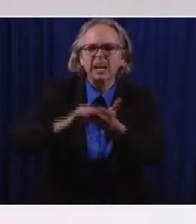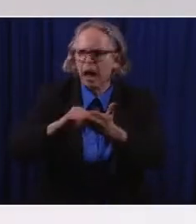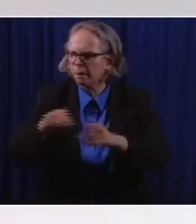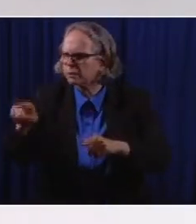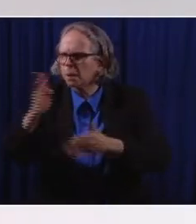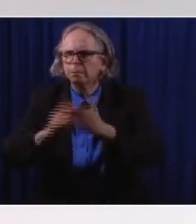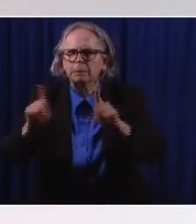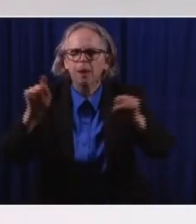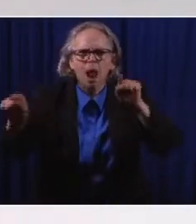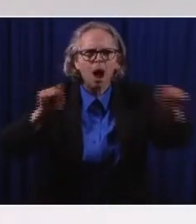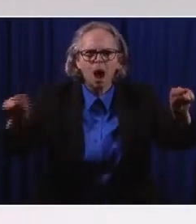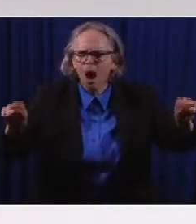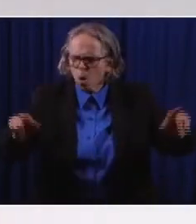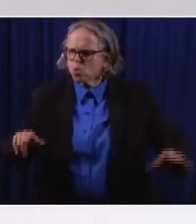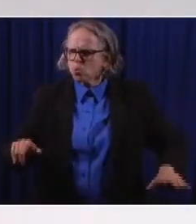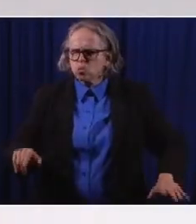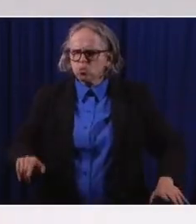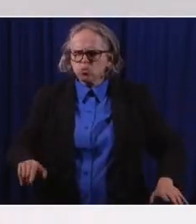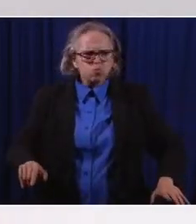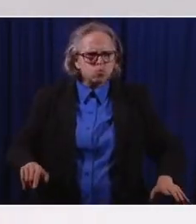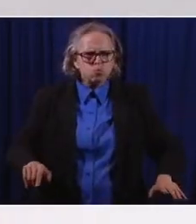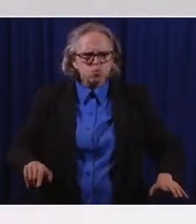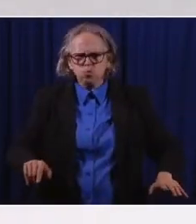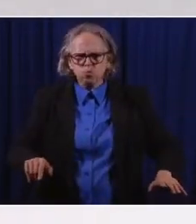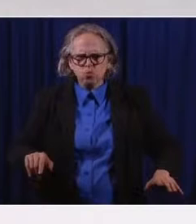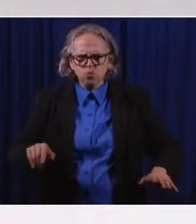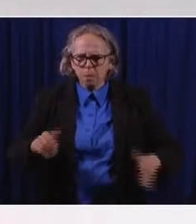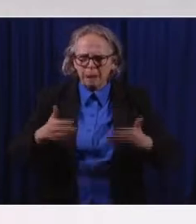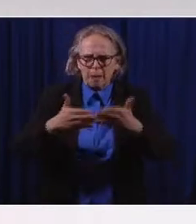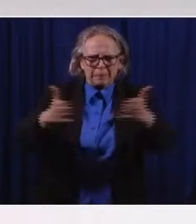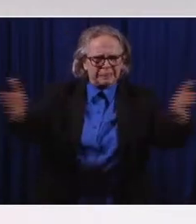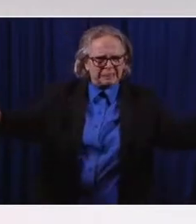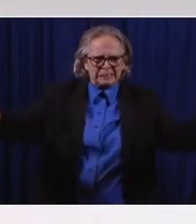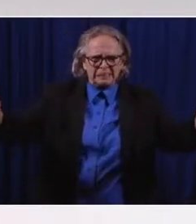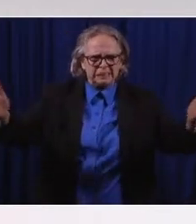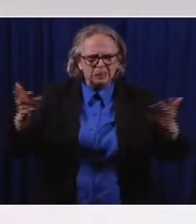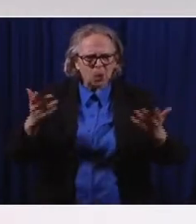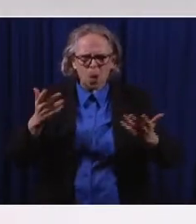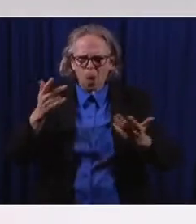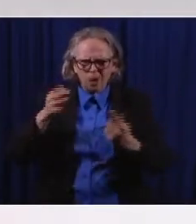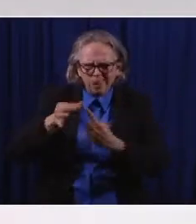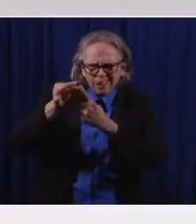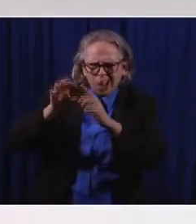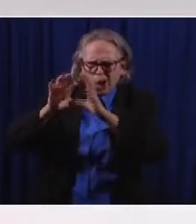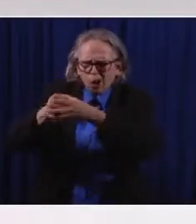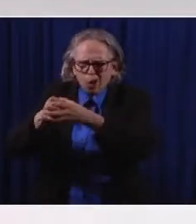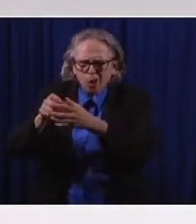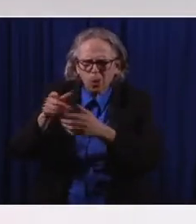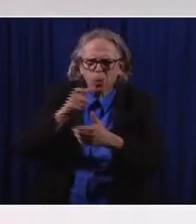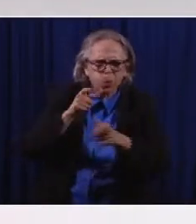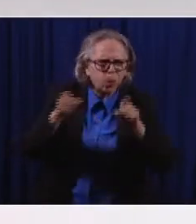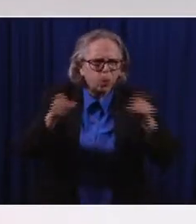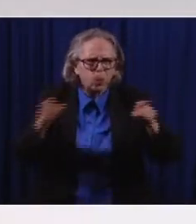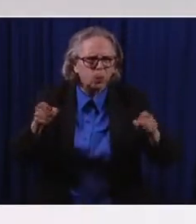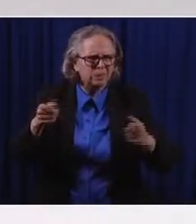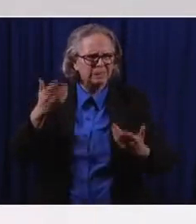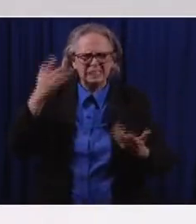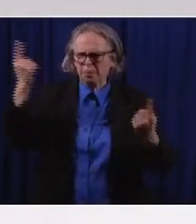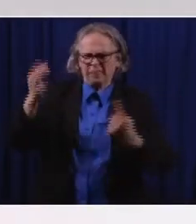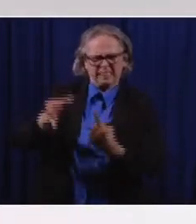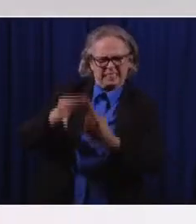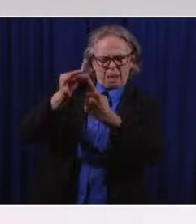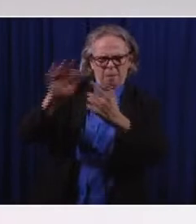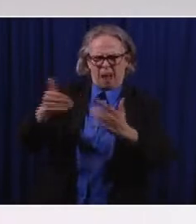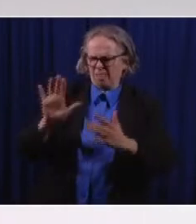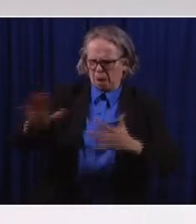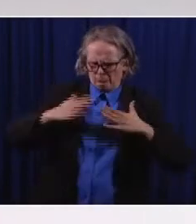general trends that the population at large will be susceptible longer or after some time, or whether there's something special about those people. Maybe